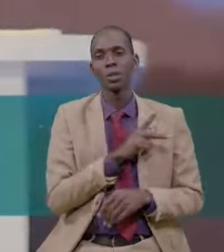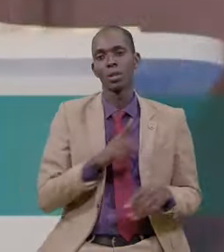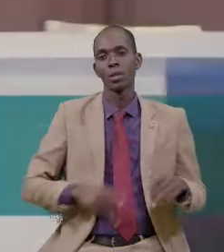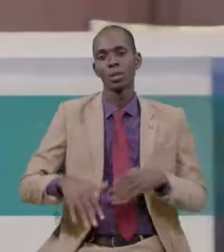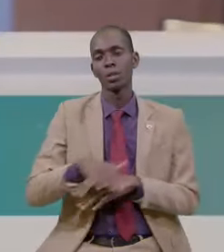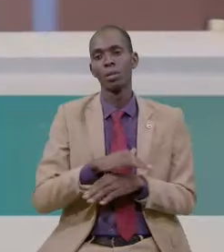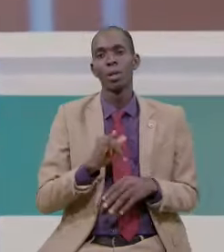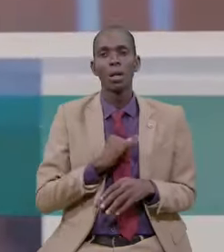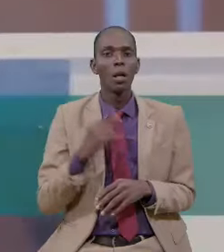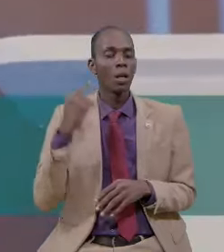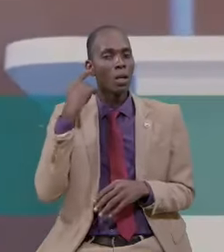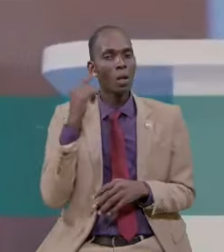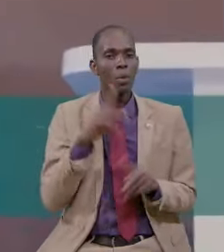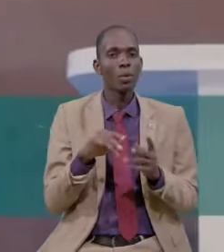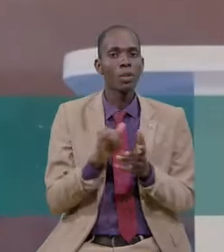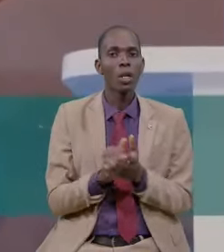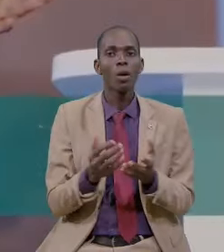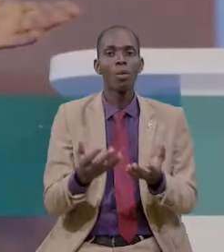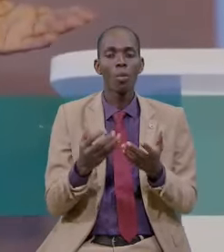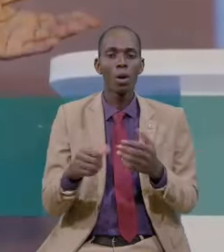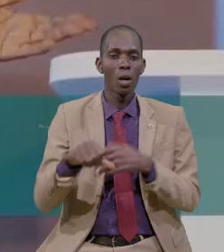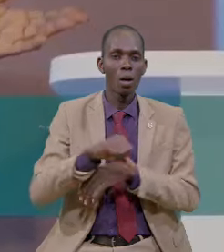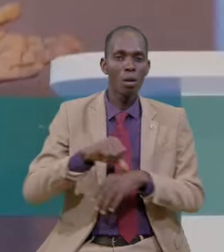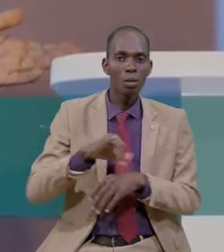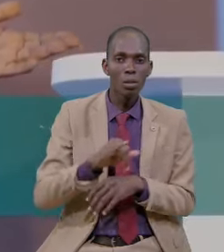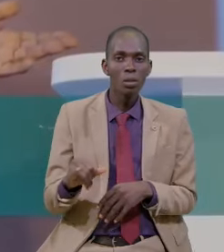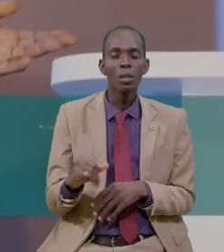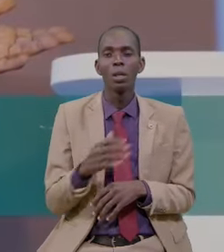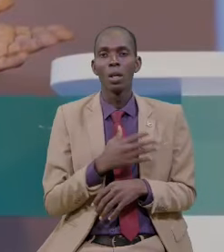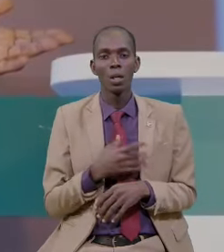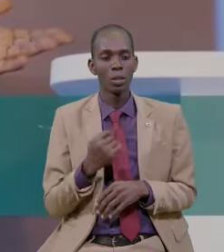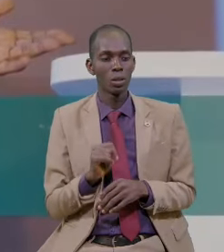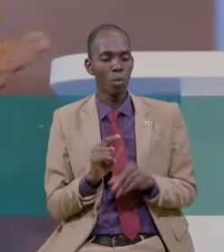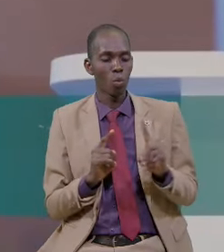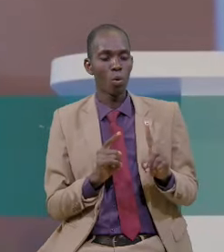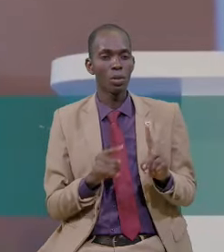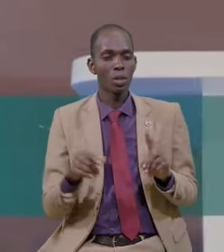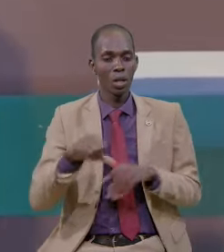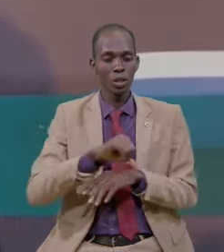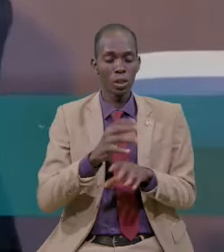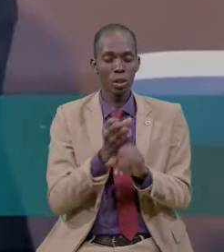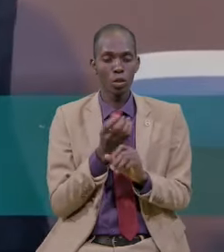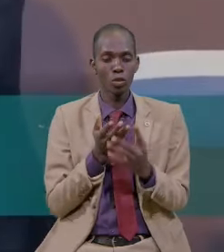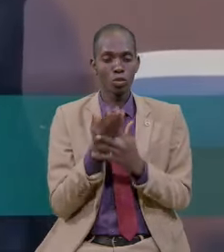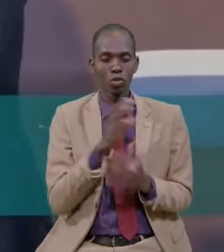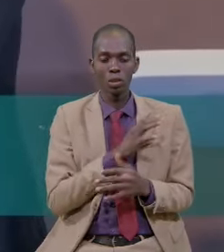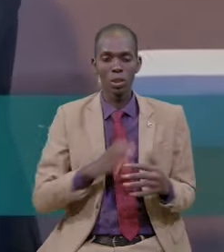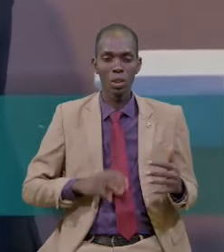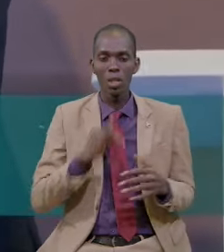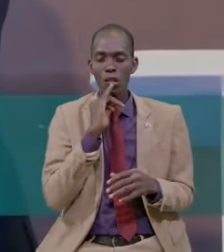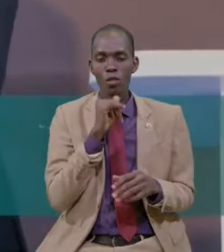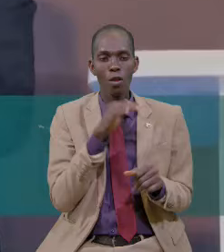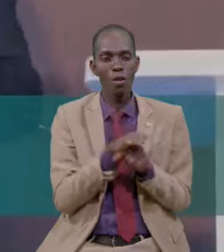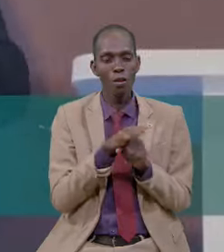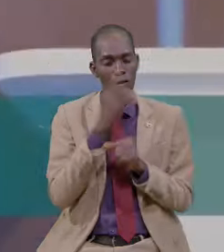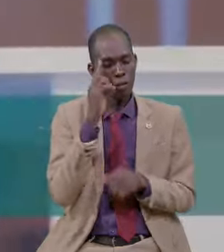they want anointing, and the one in Christ is not enough for them. And the one in the kingdom is not